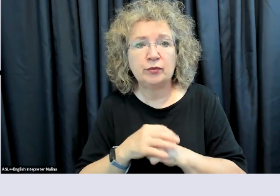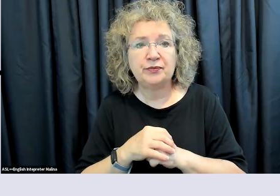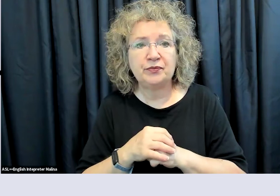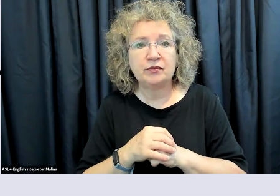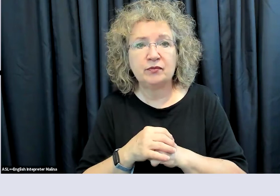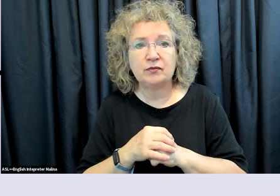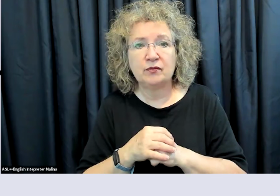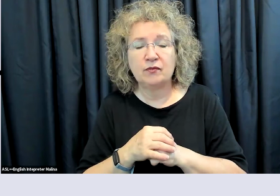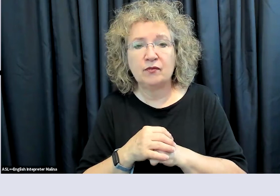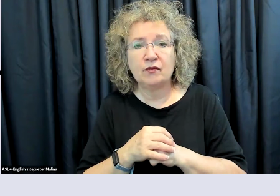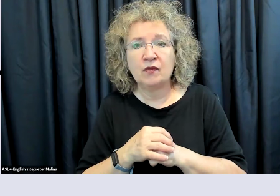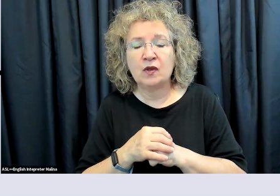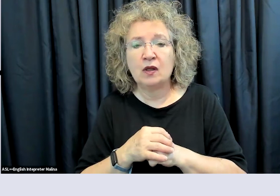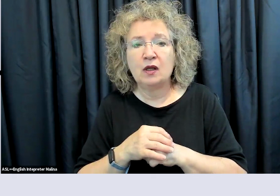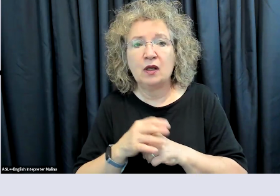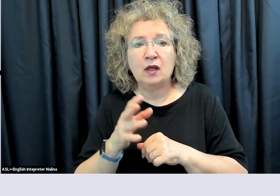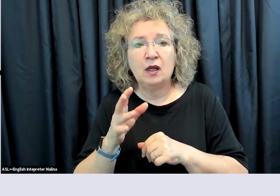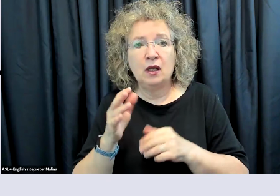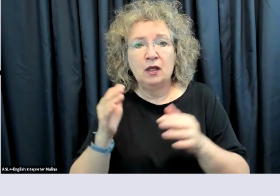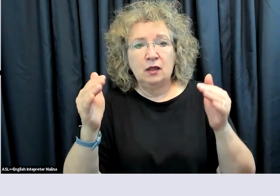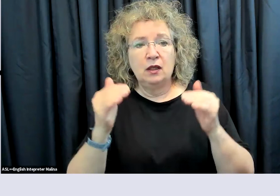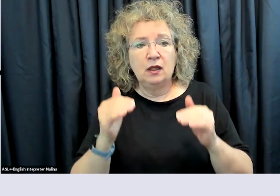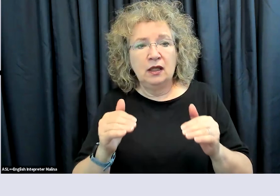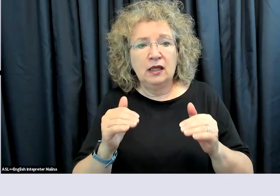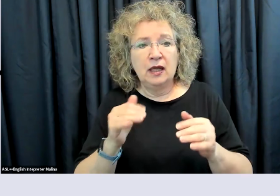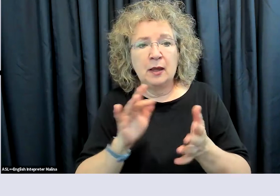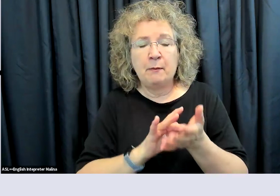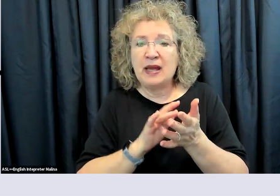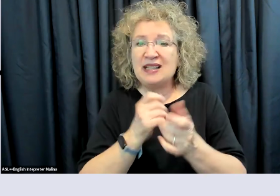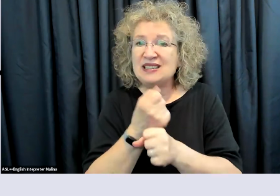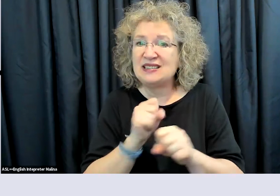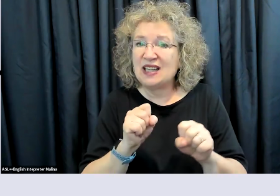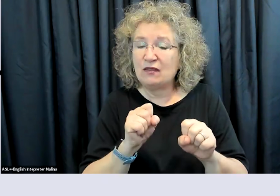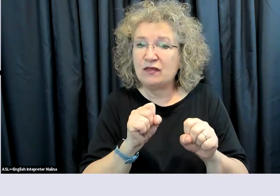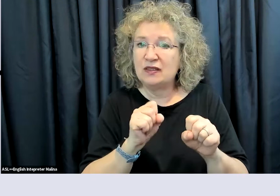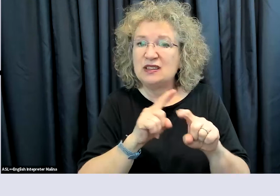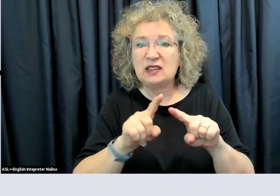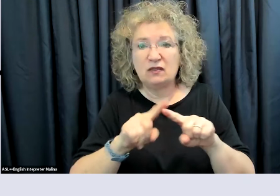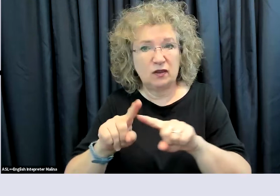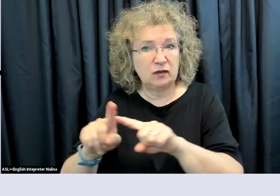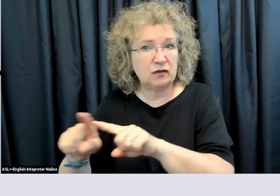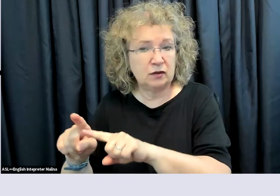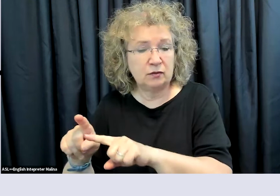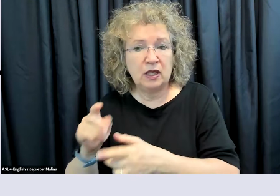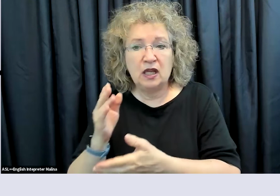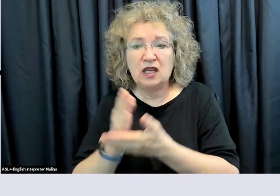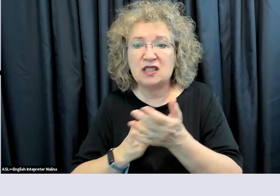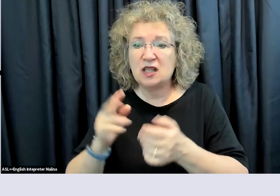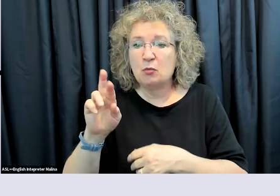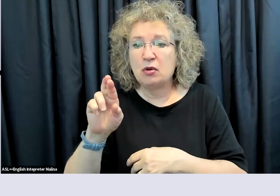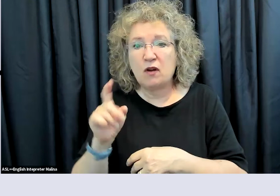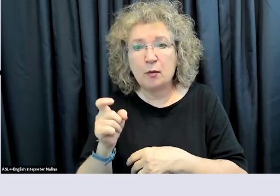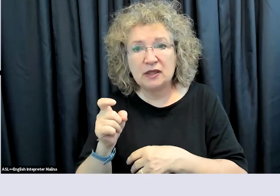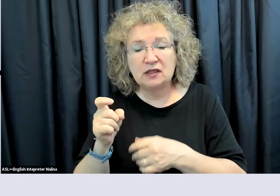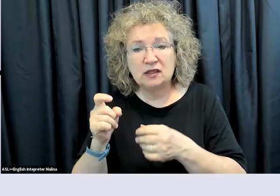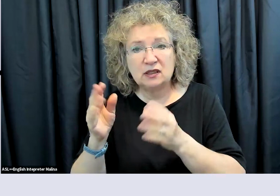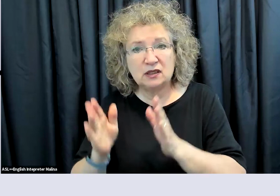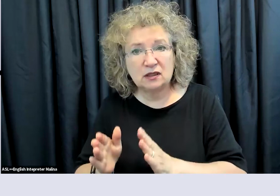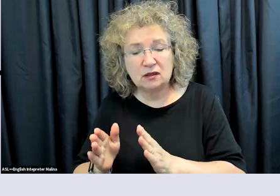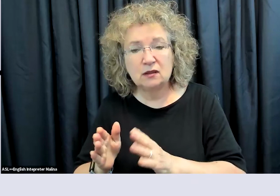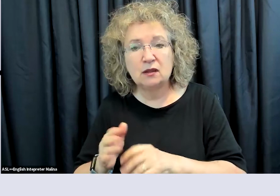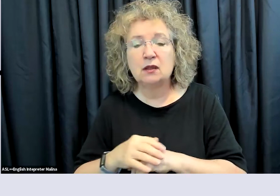Medication expiration safety varies, and generally pharmacists and providers can't confirm medication